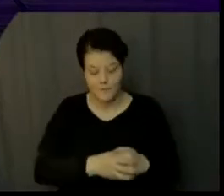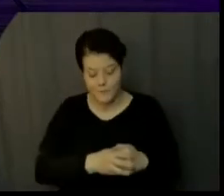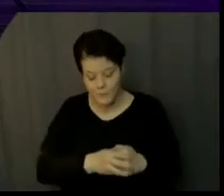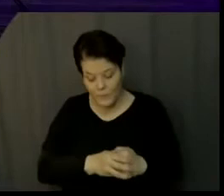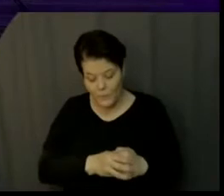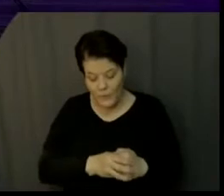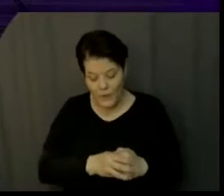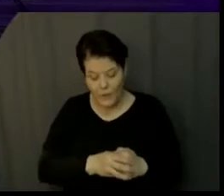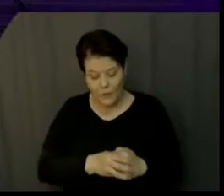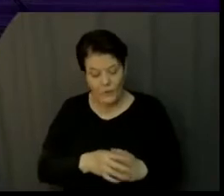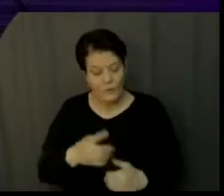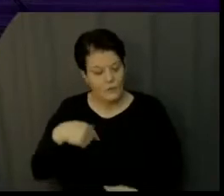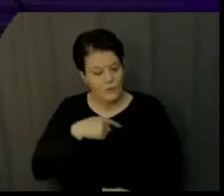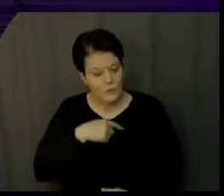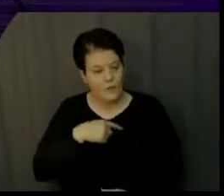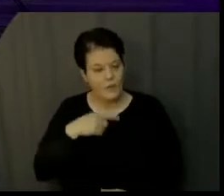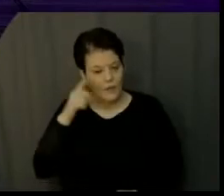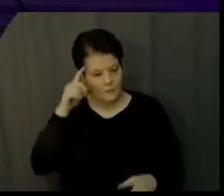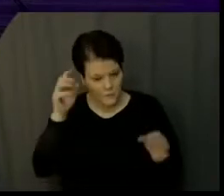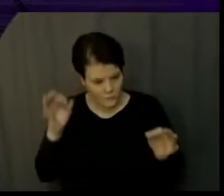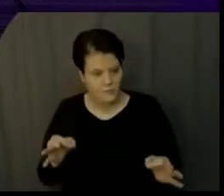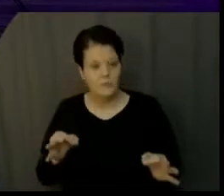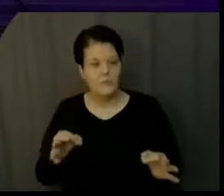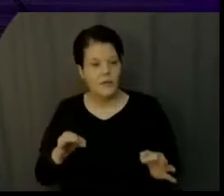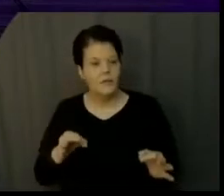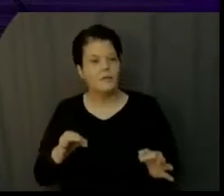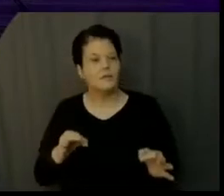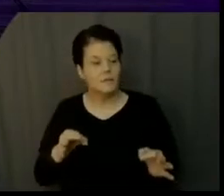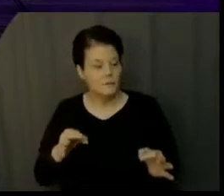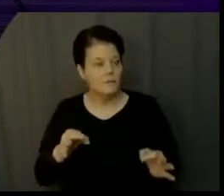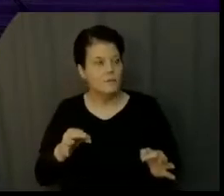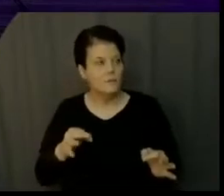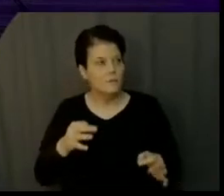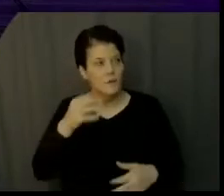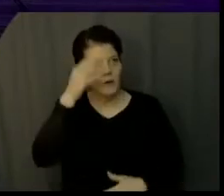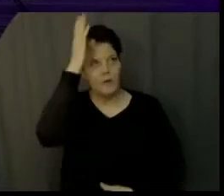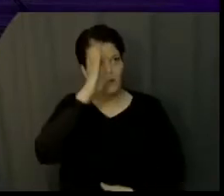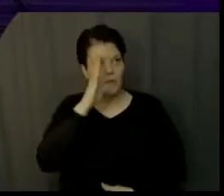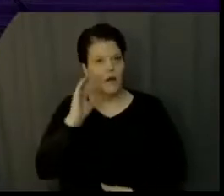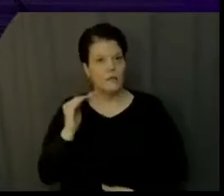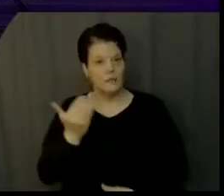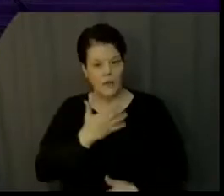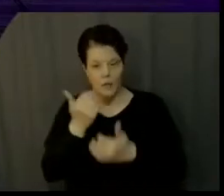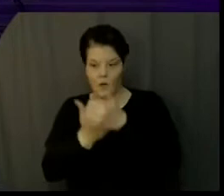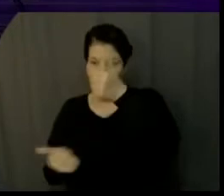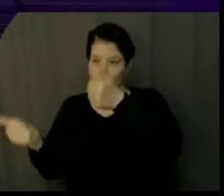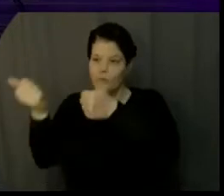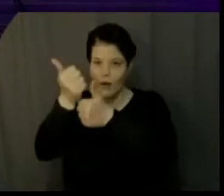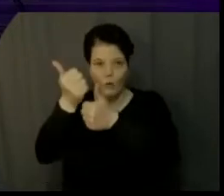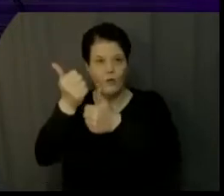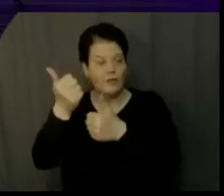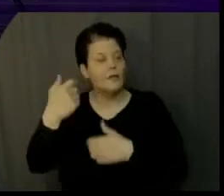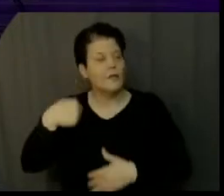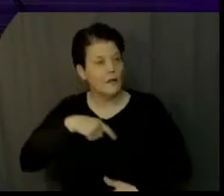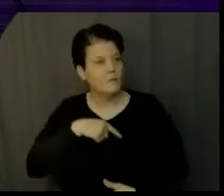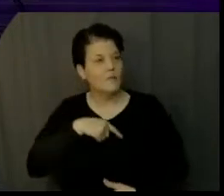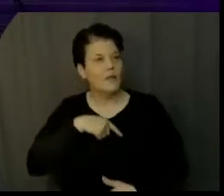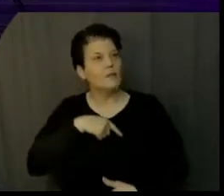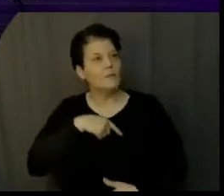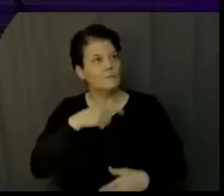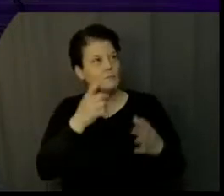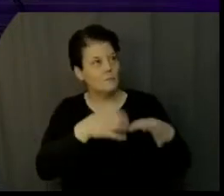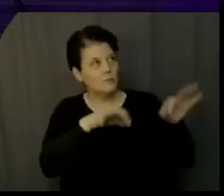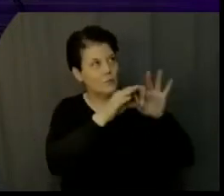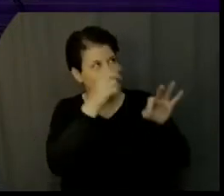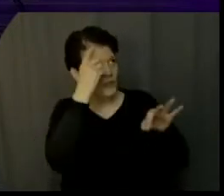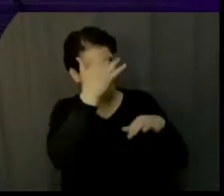that, thank you. Our church financially strong, our church spiritually strong, and I appreciate that and want to